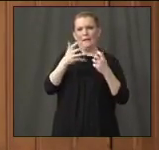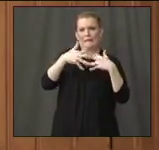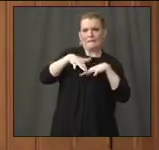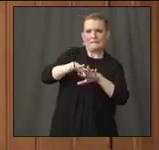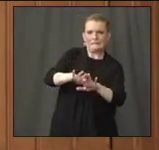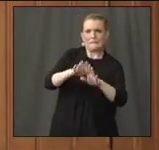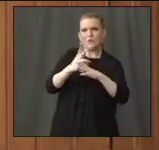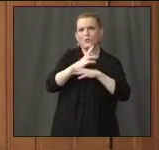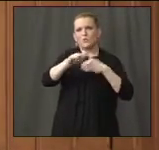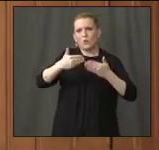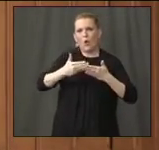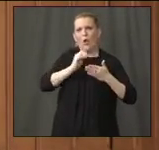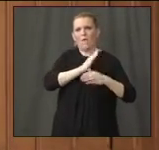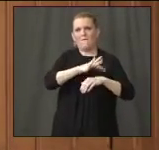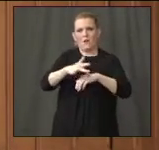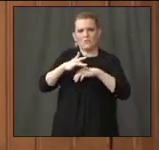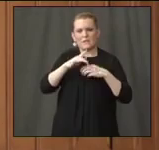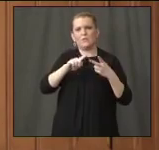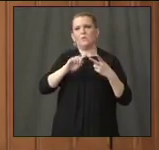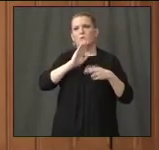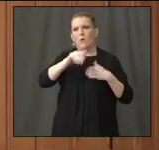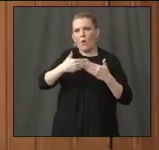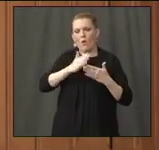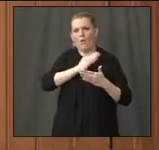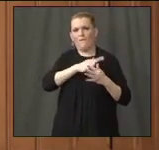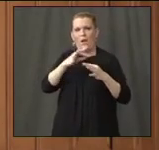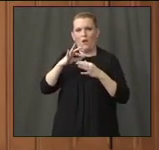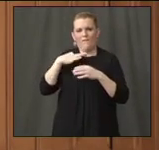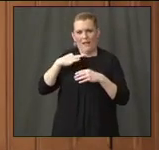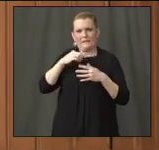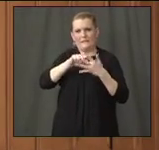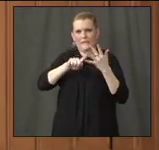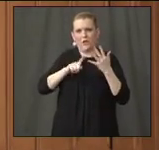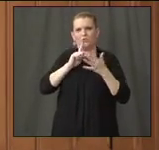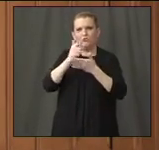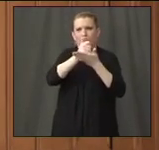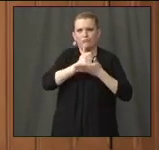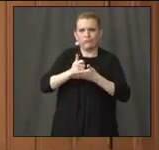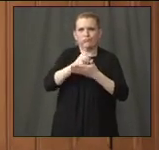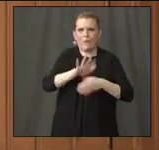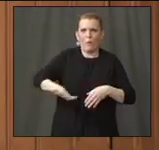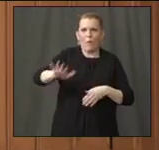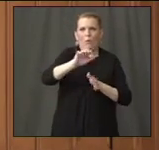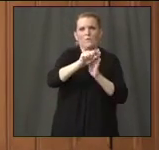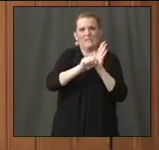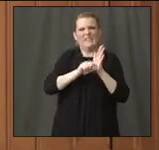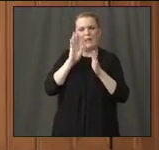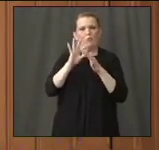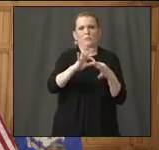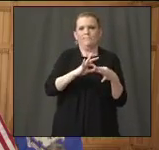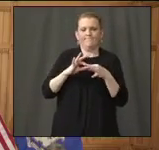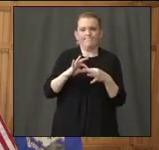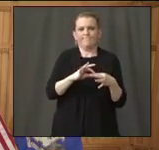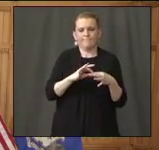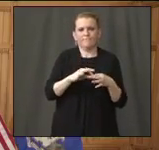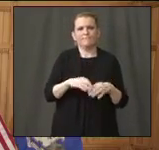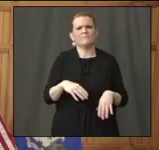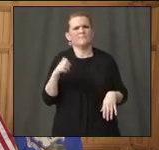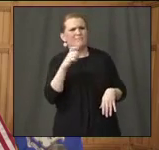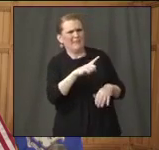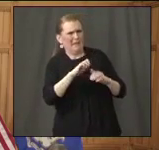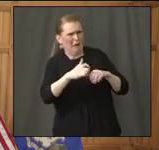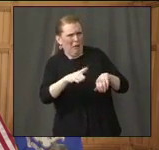volunteers, and we'll look if we need additional staff, as the governor mentioned. You asked the right question, though. It sounds like it's quite far along. How soon do you think you could roll that out? That